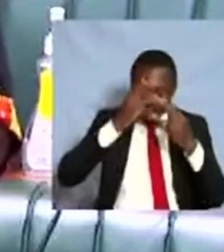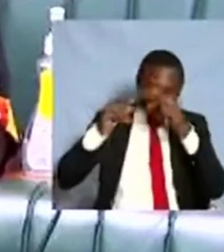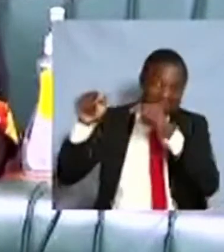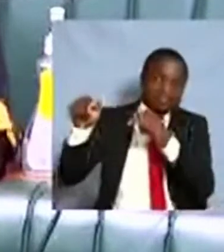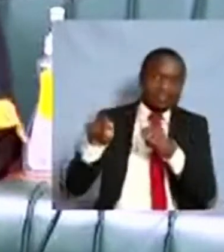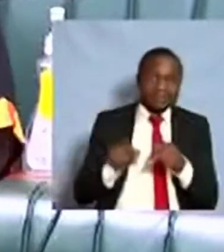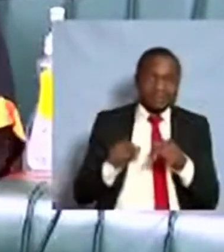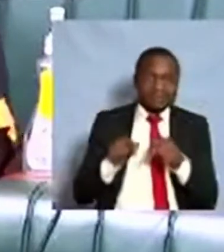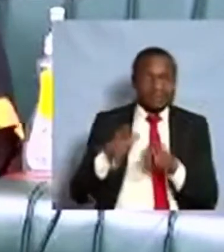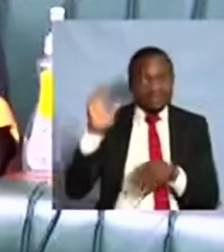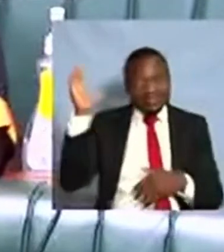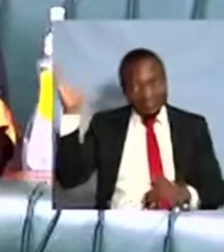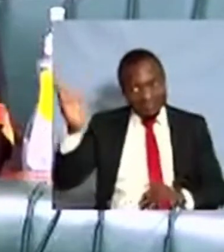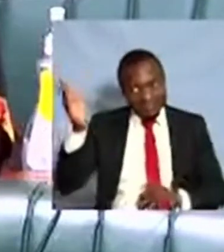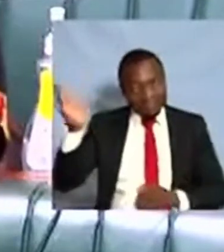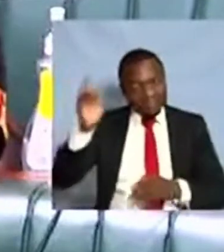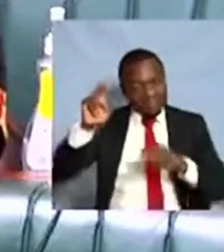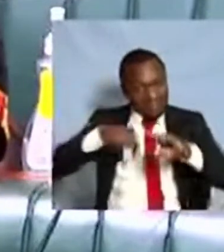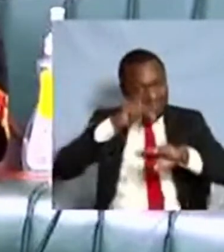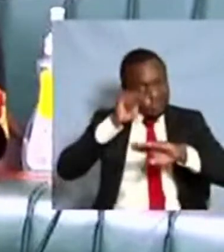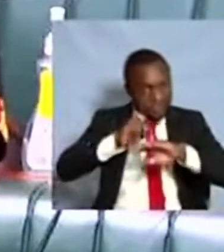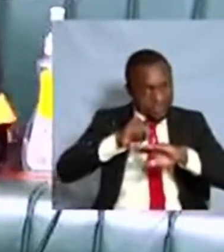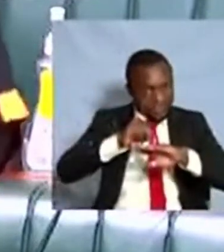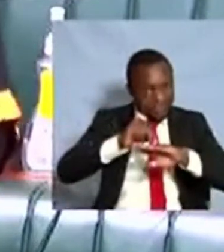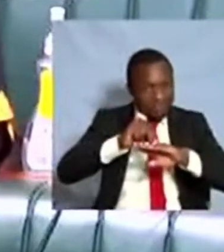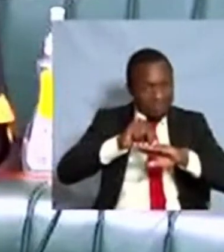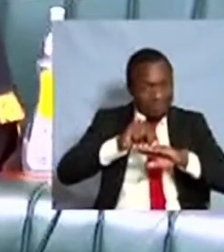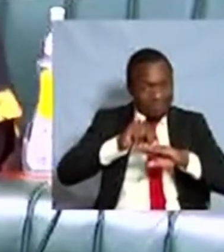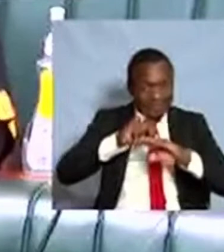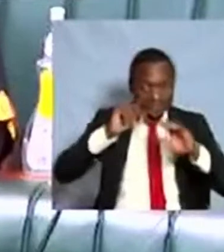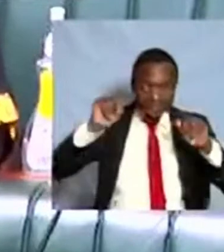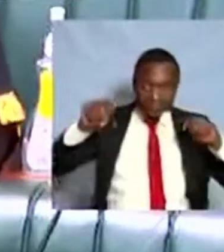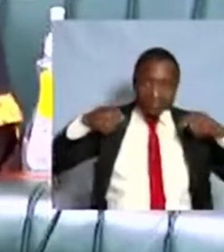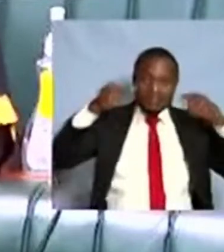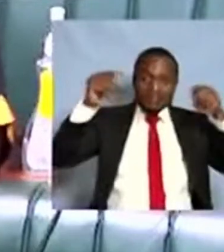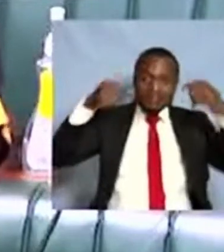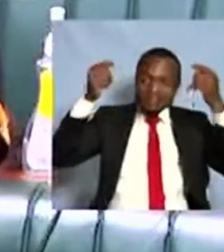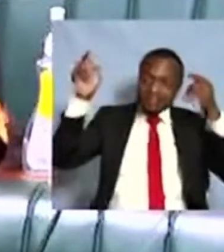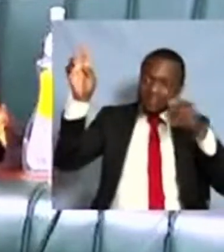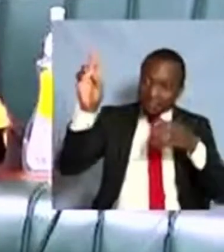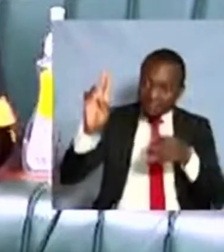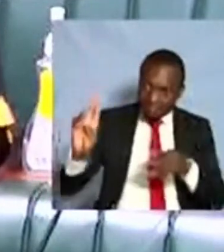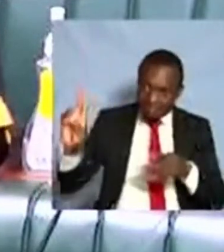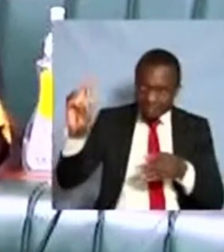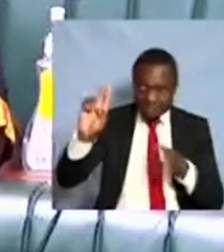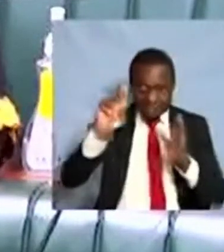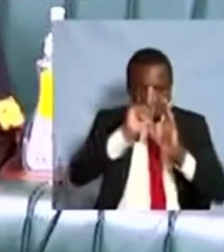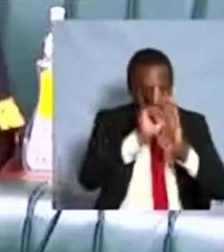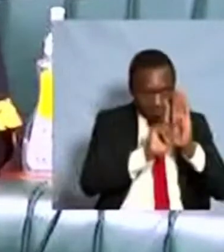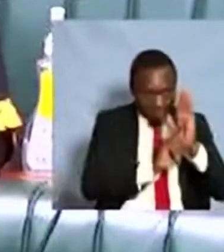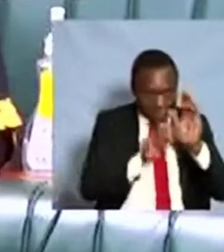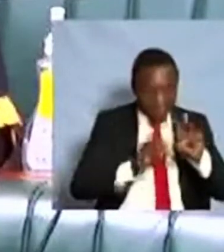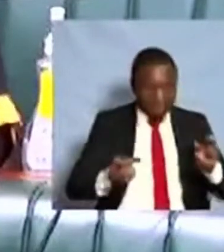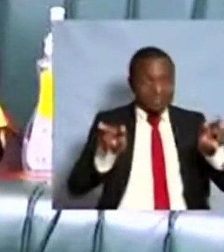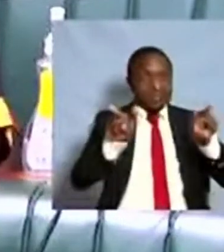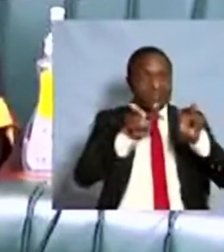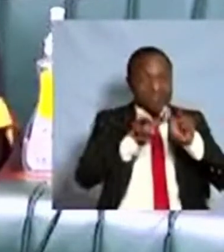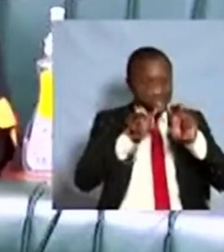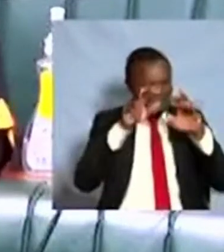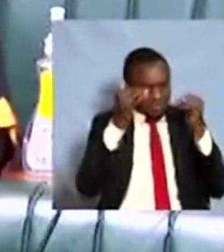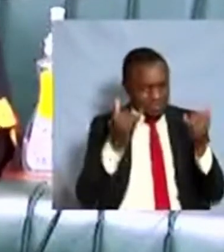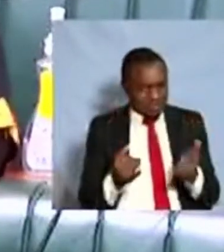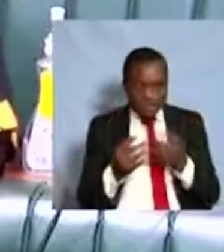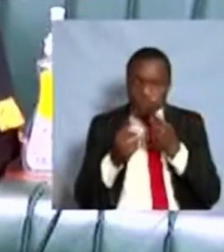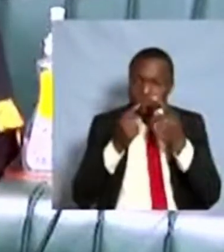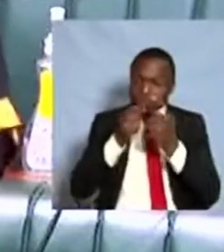to address the nation on the progress made on application of principles and values. Now, we are